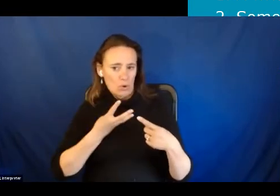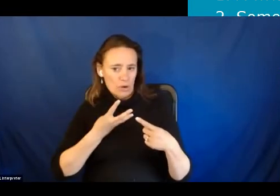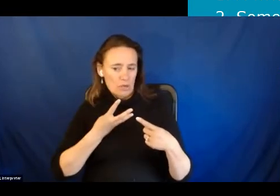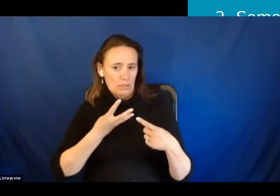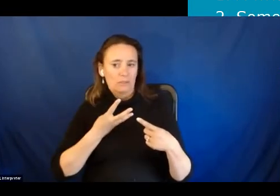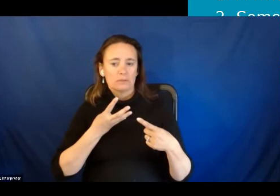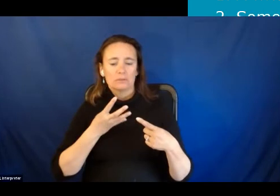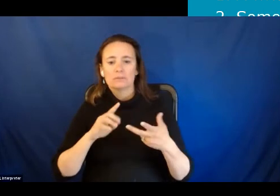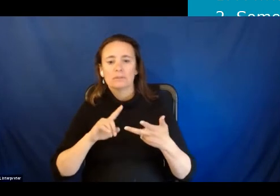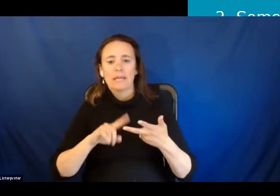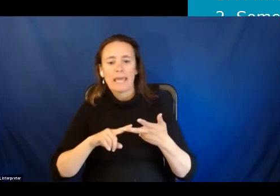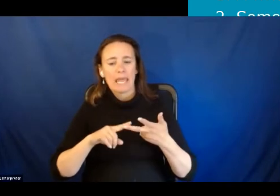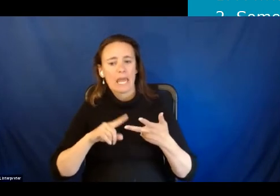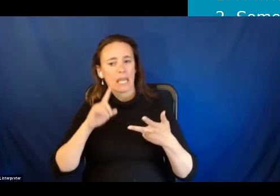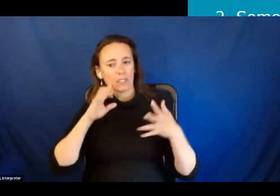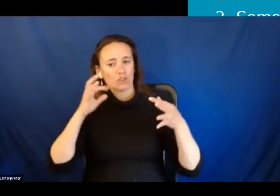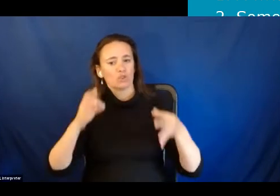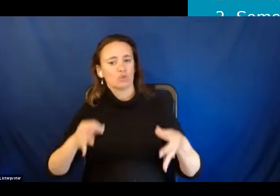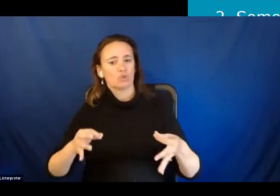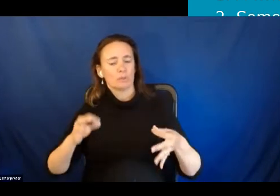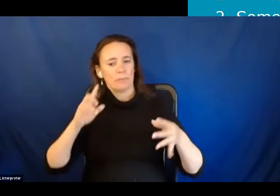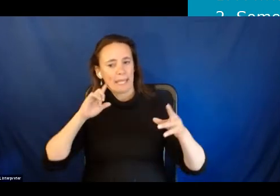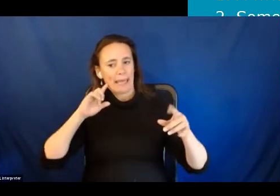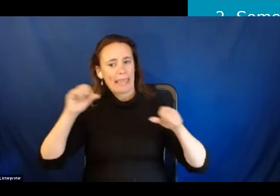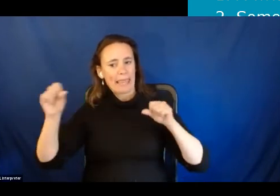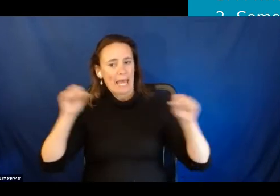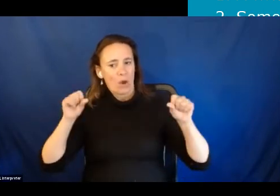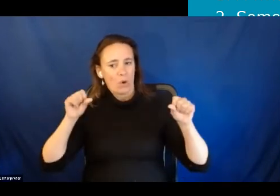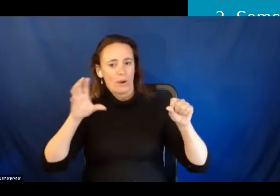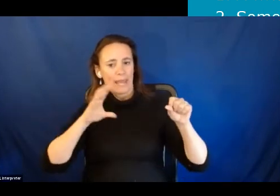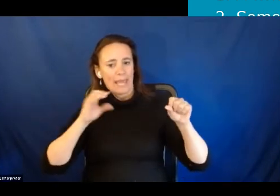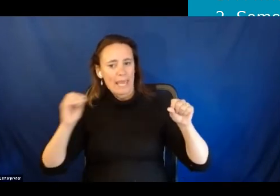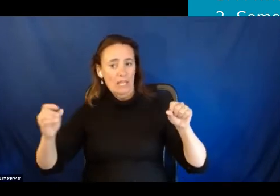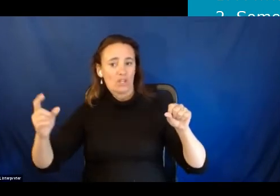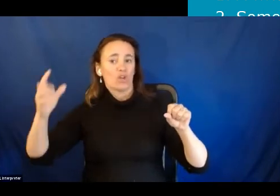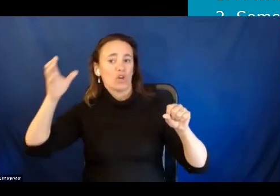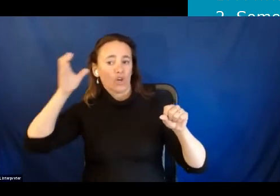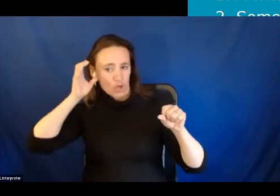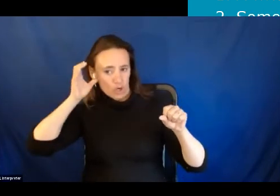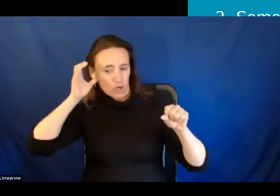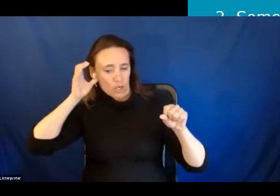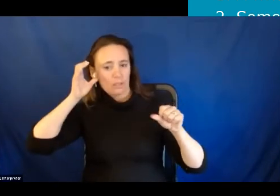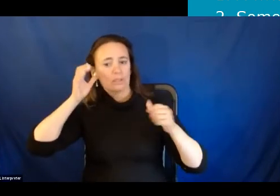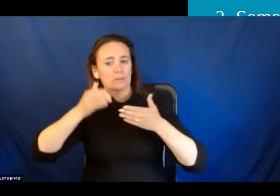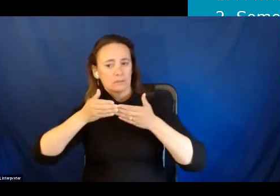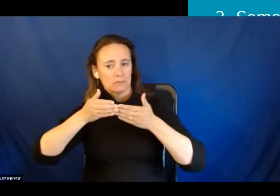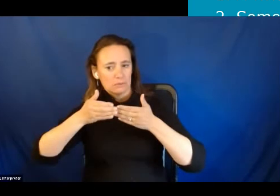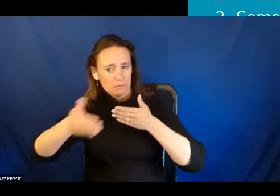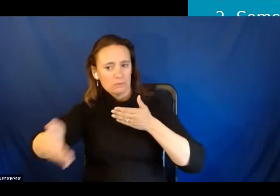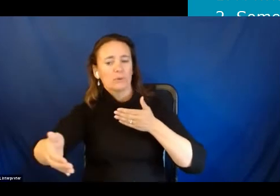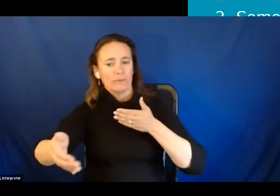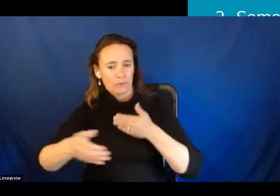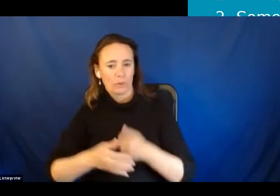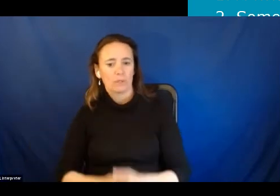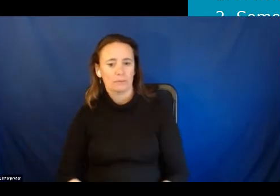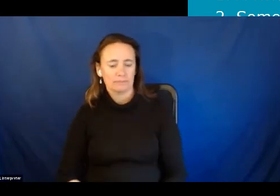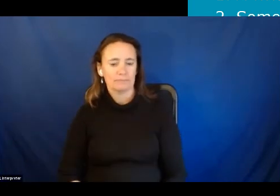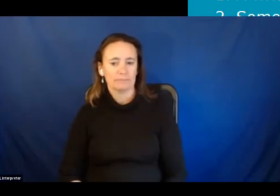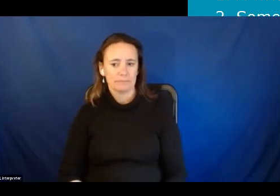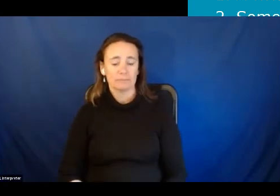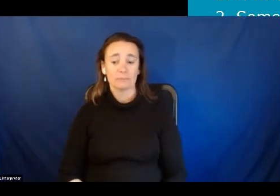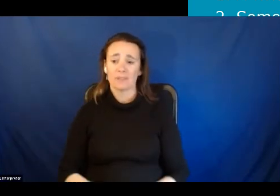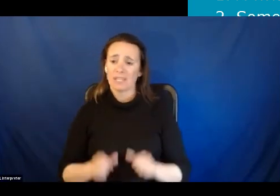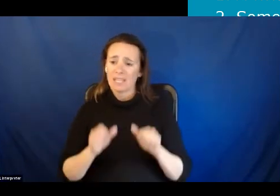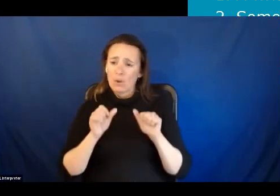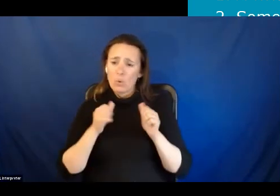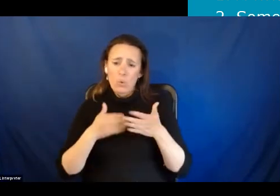be loud and heard moving forward, right? And it can be whatever